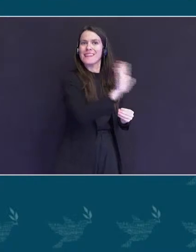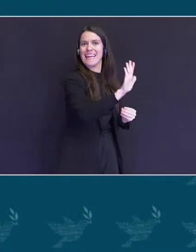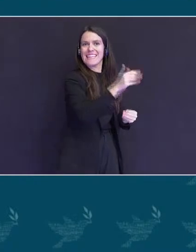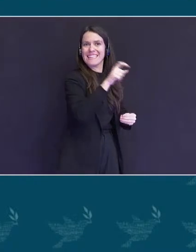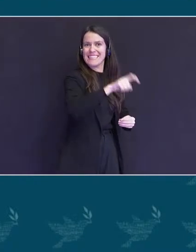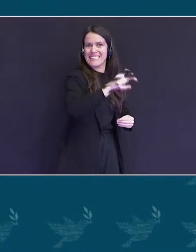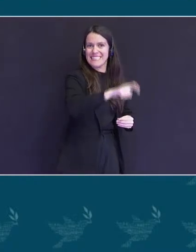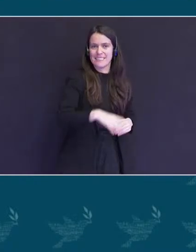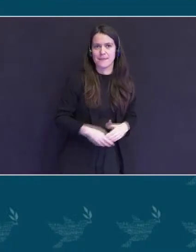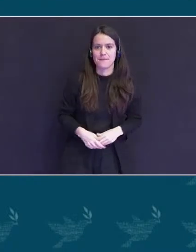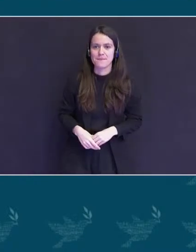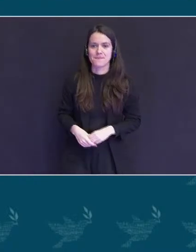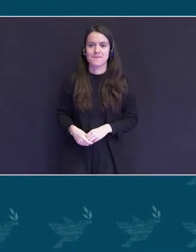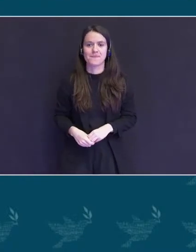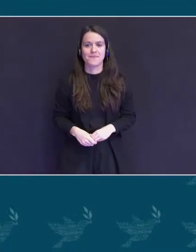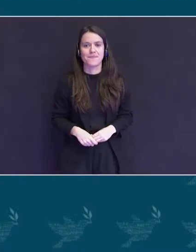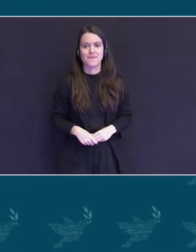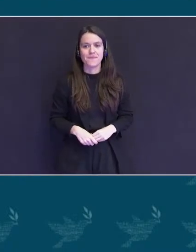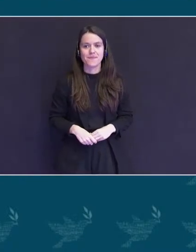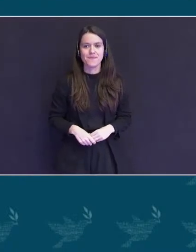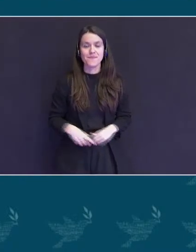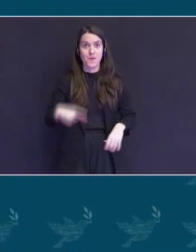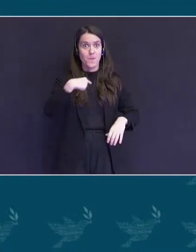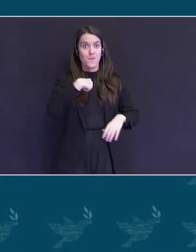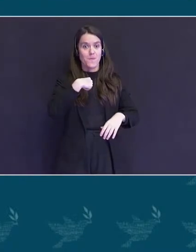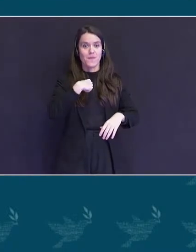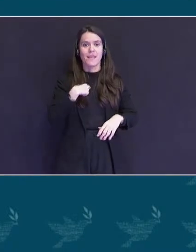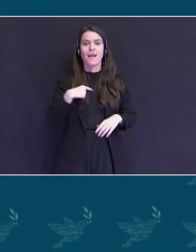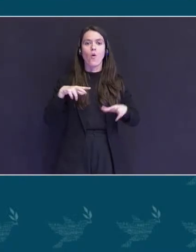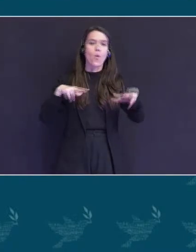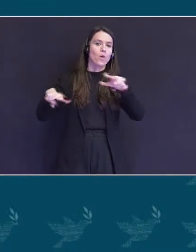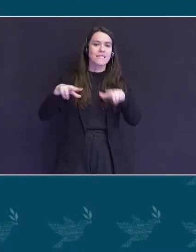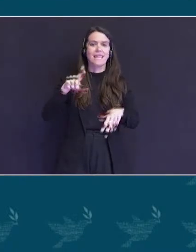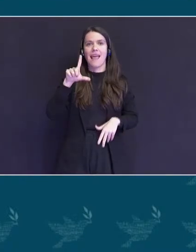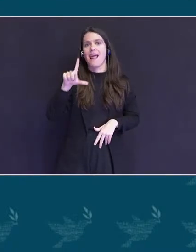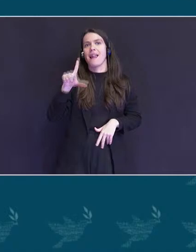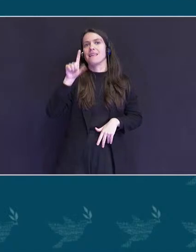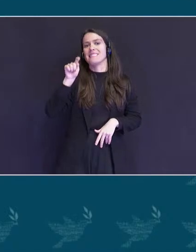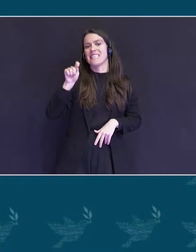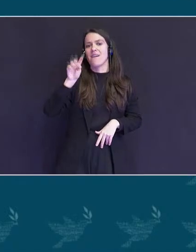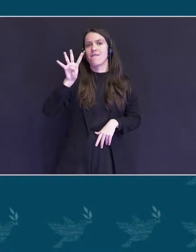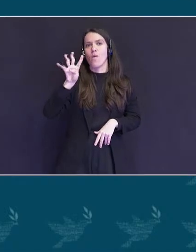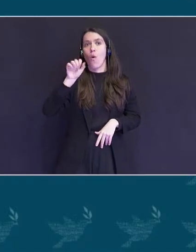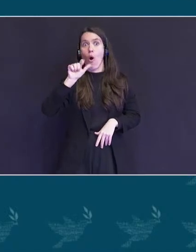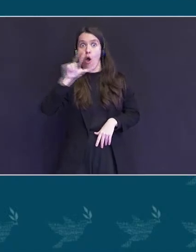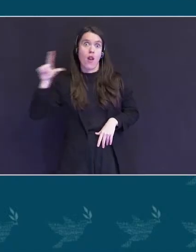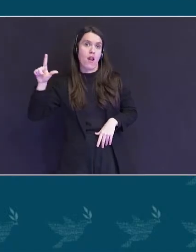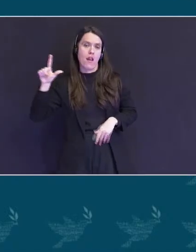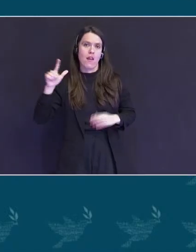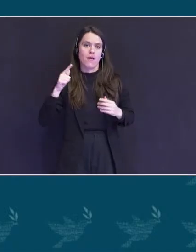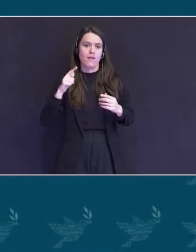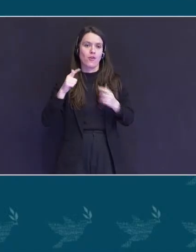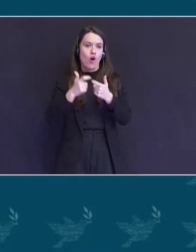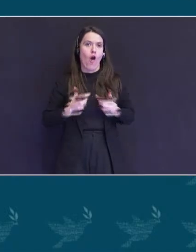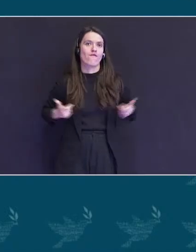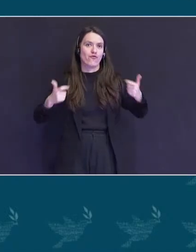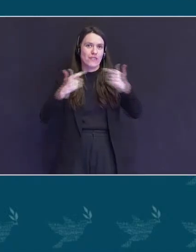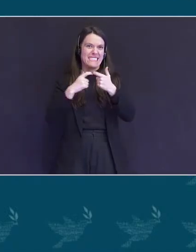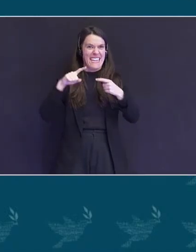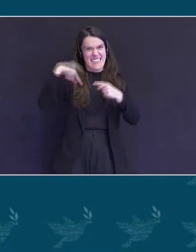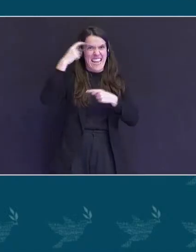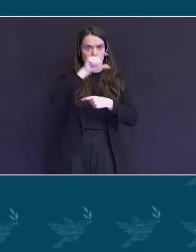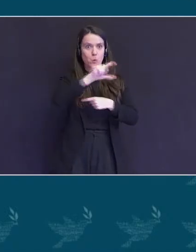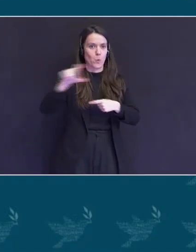actually, I and my colleagues, we organized the LT for All international conference next week. In here